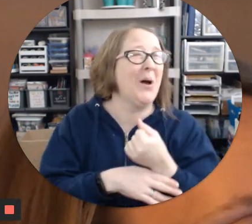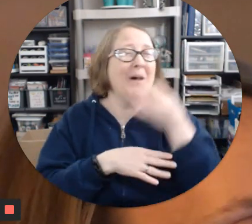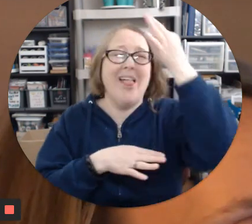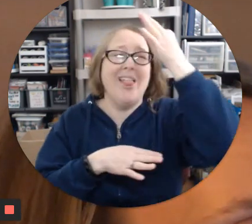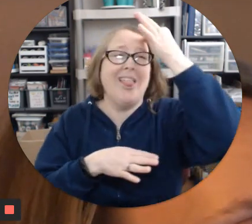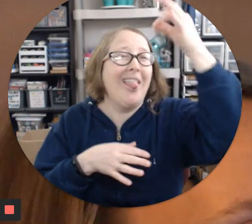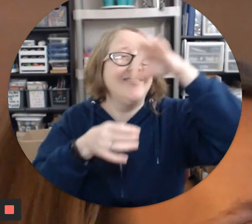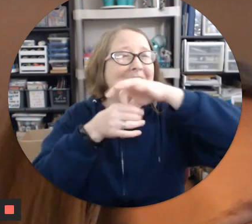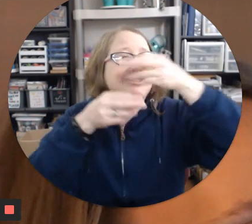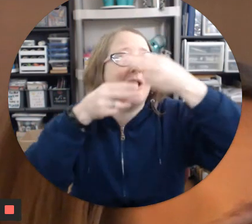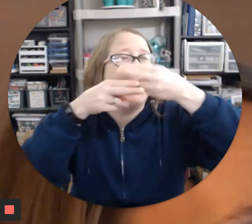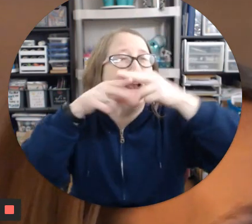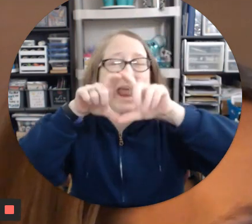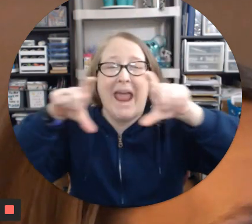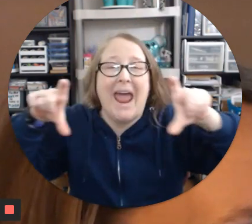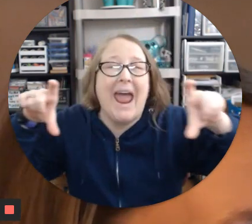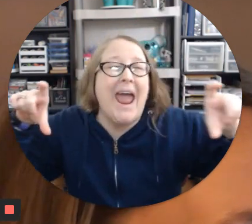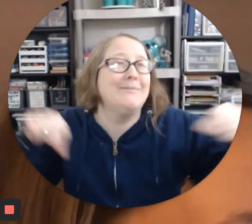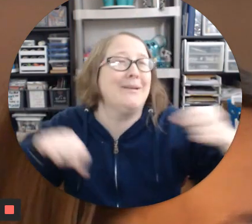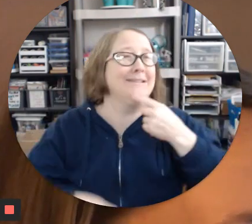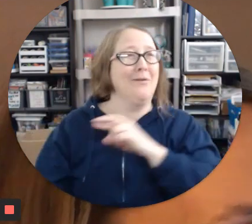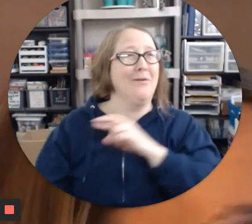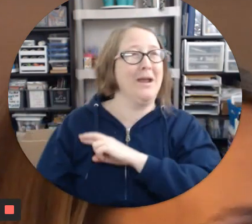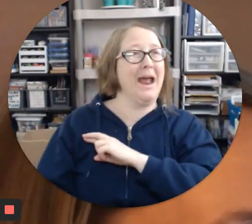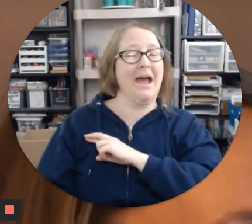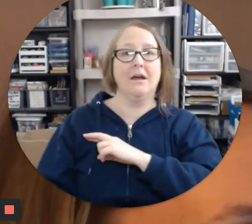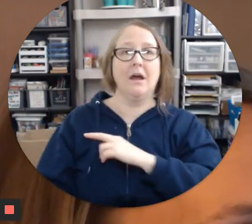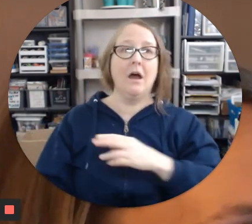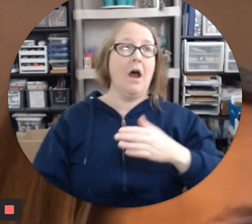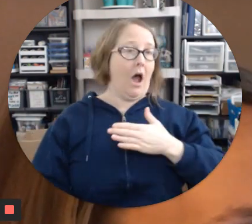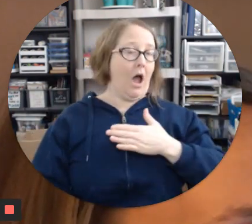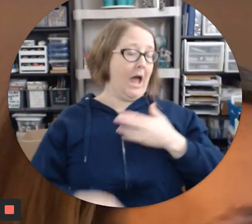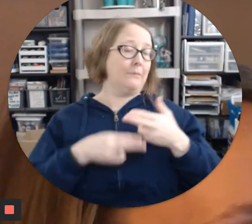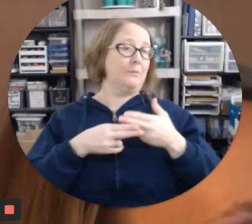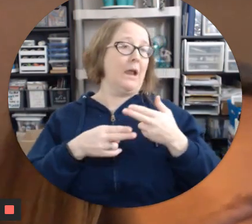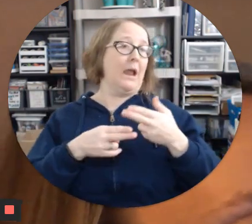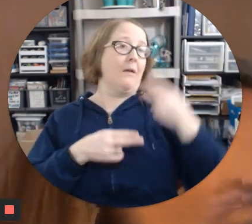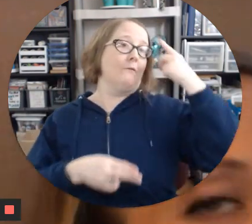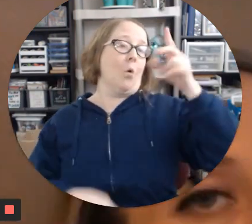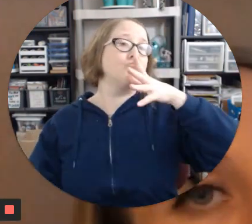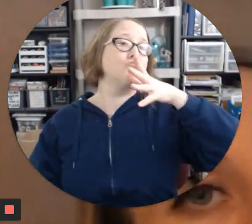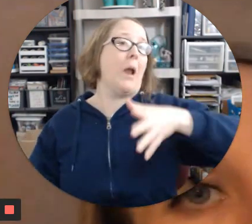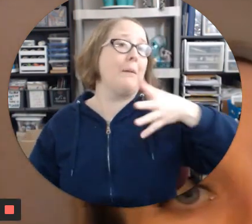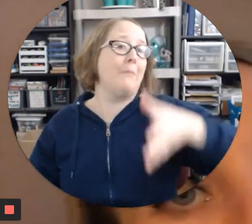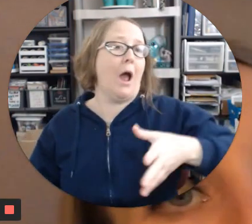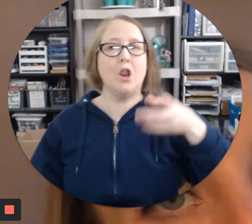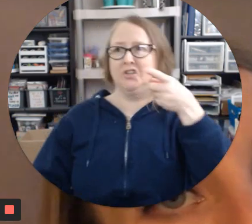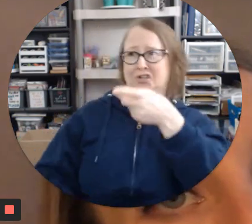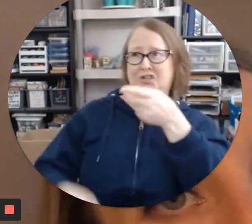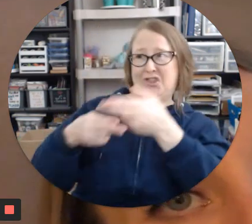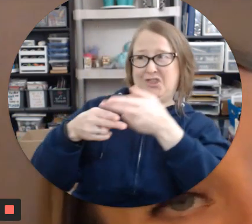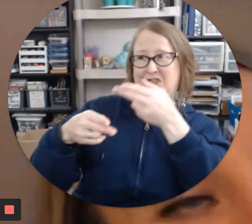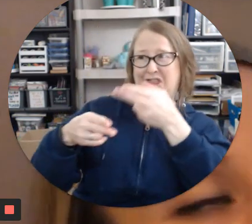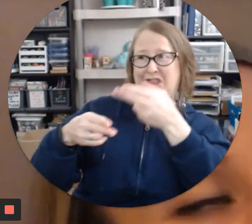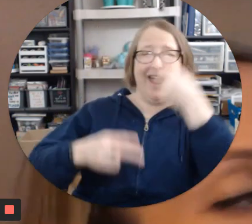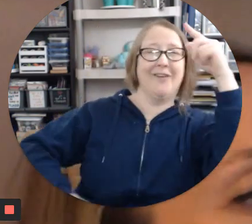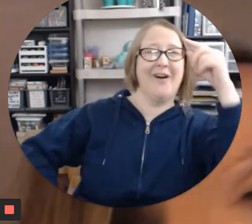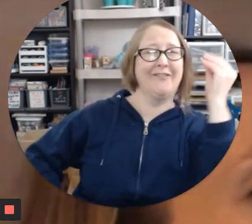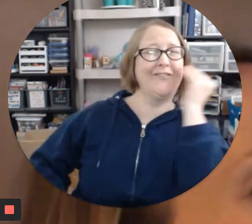name tag," said Rita. "I'm named after my grandmother," said Victoria. "She's named after a flower."